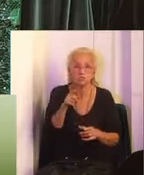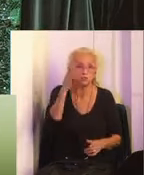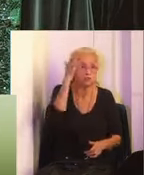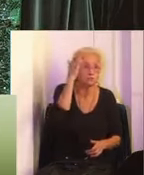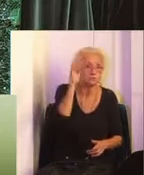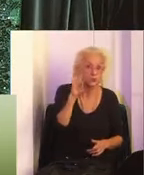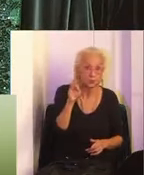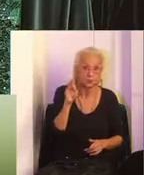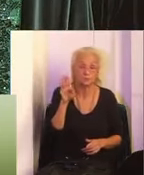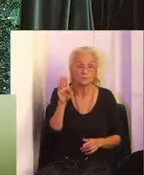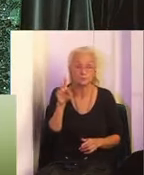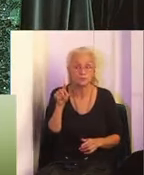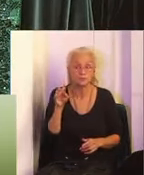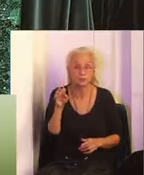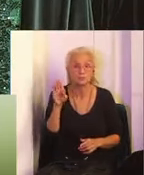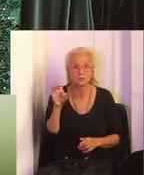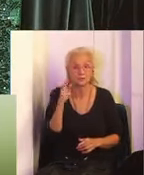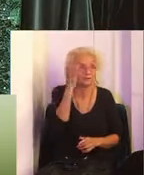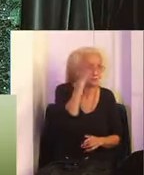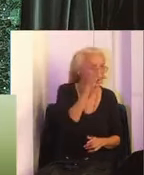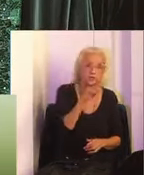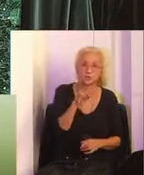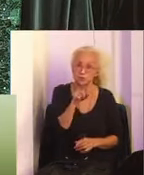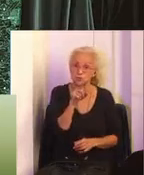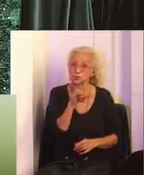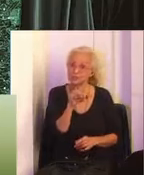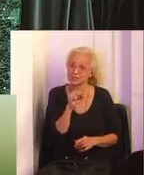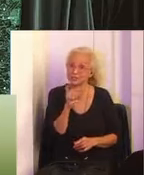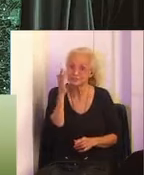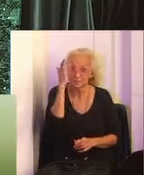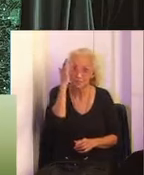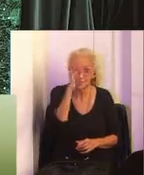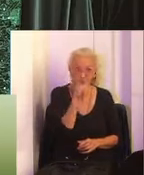smart. You was smart.